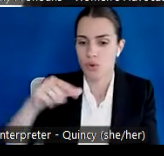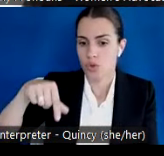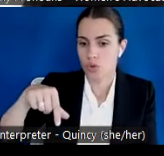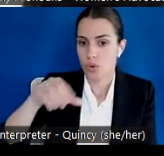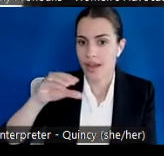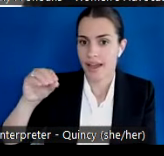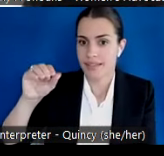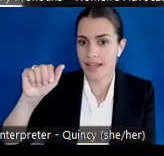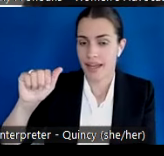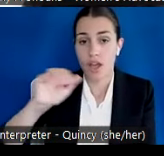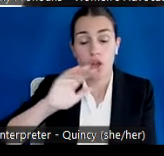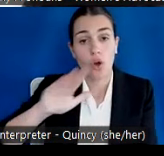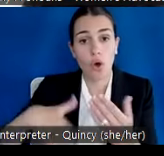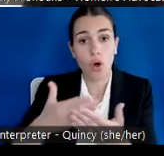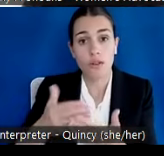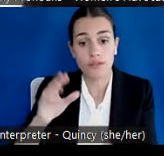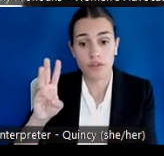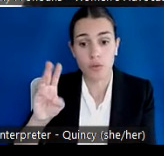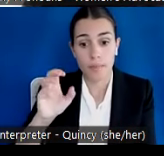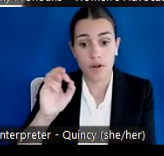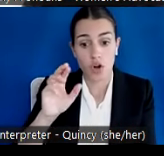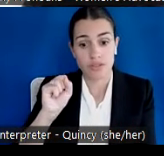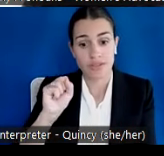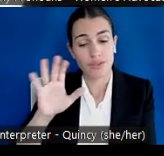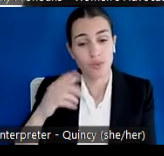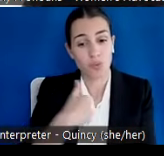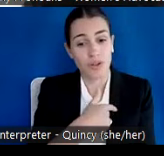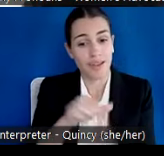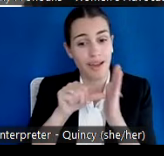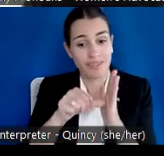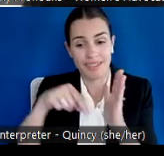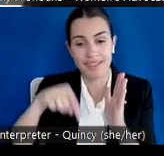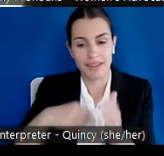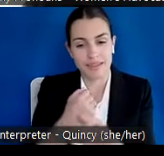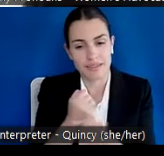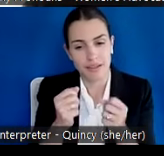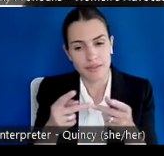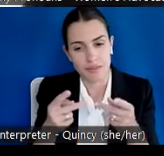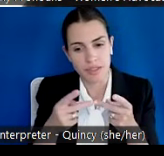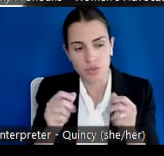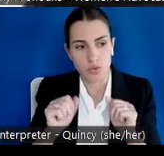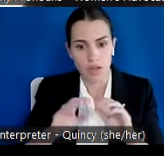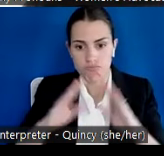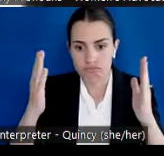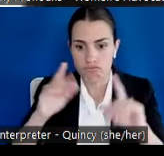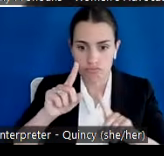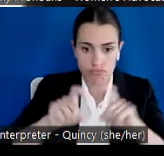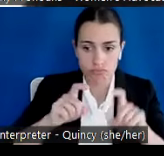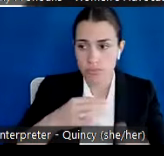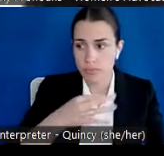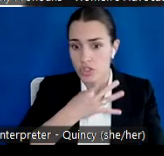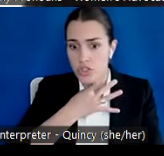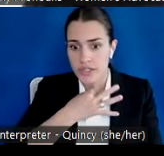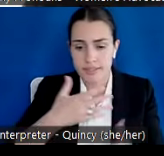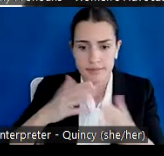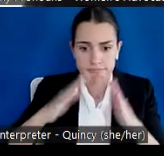all of our webinars, but we really want to emphasize this being a safe space to ask questions, to be curious,